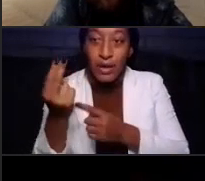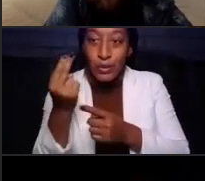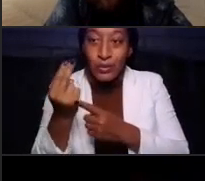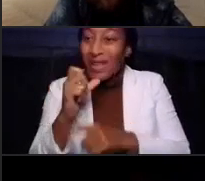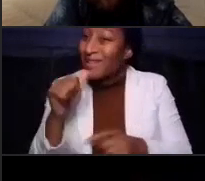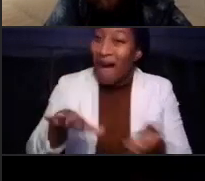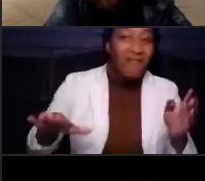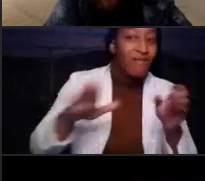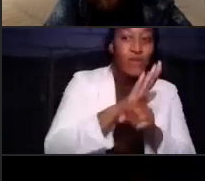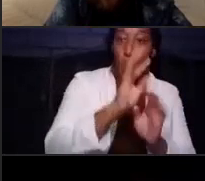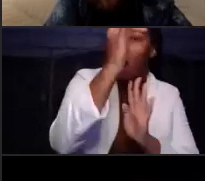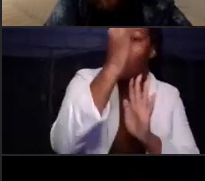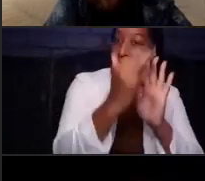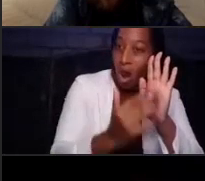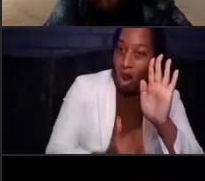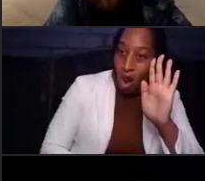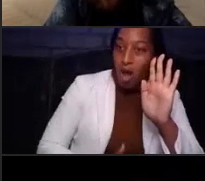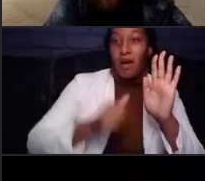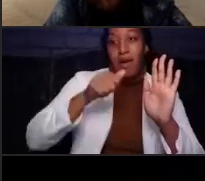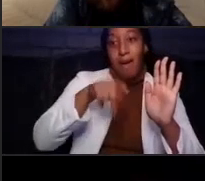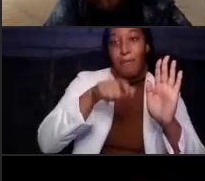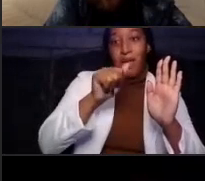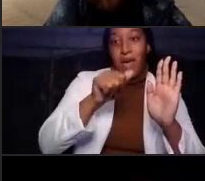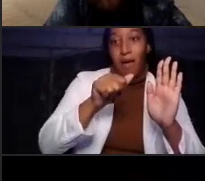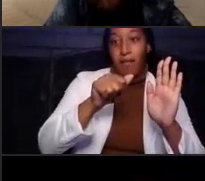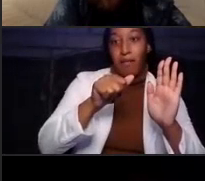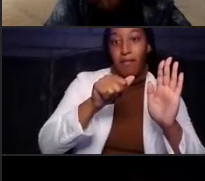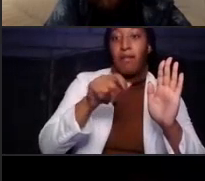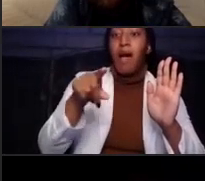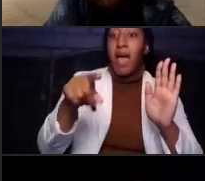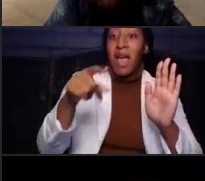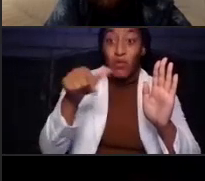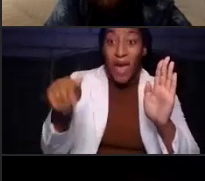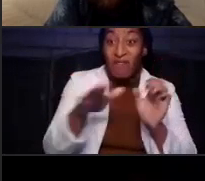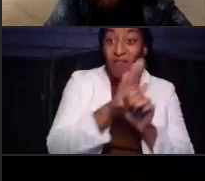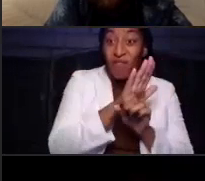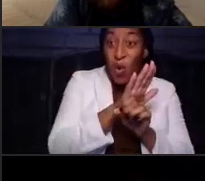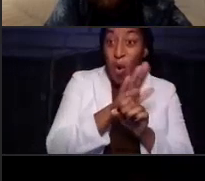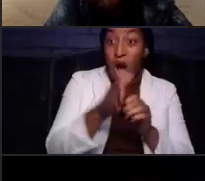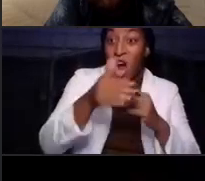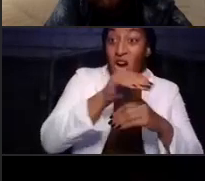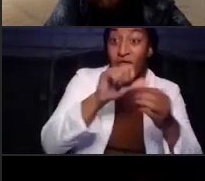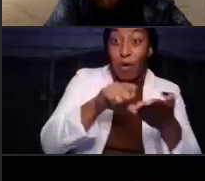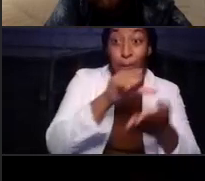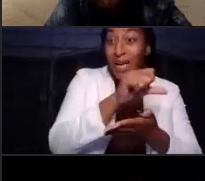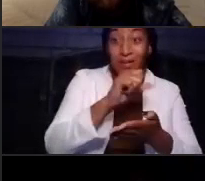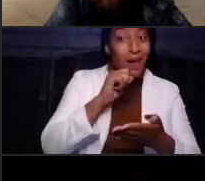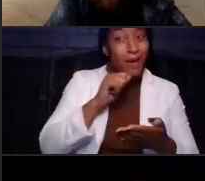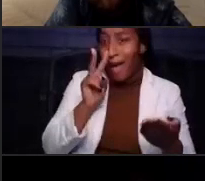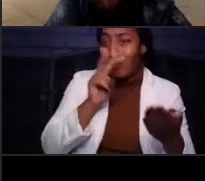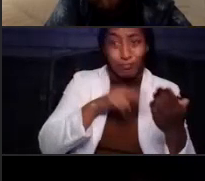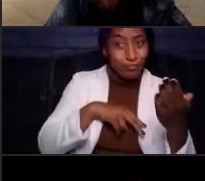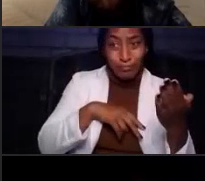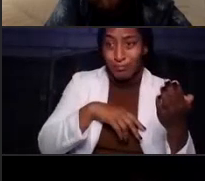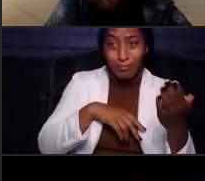So if you do a cover page, I'm not even going to look at it. What I'm going to look at is, did you